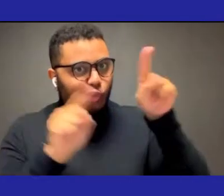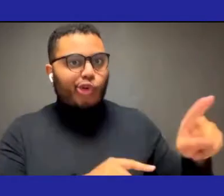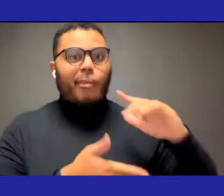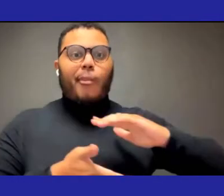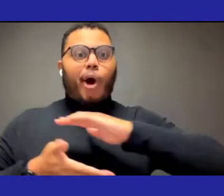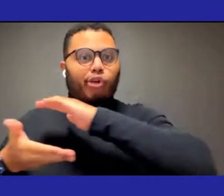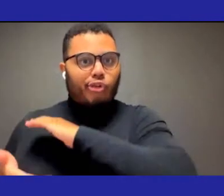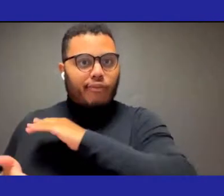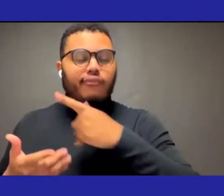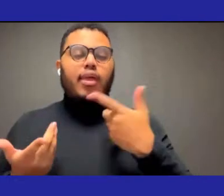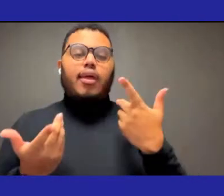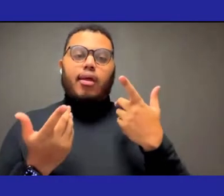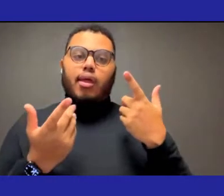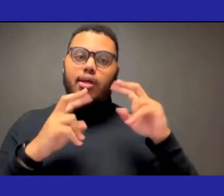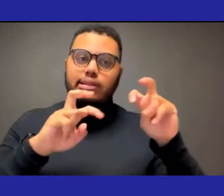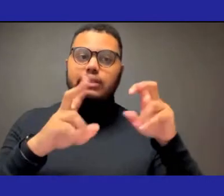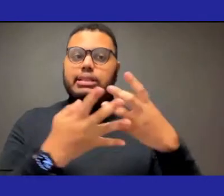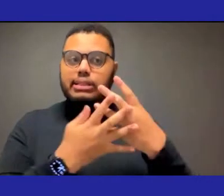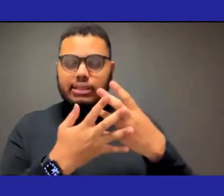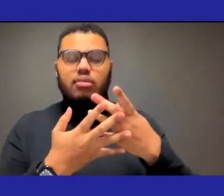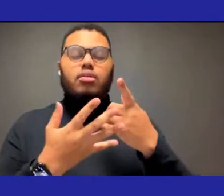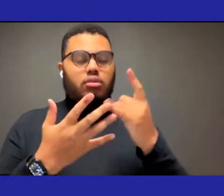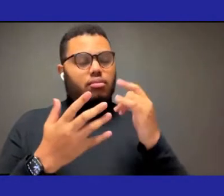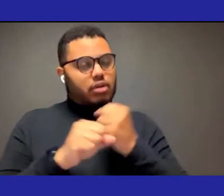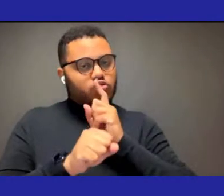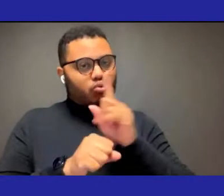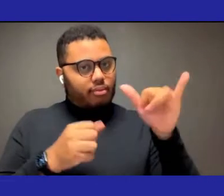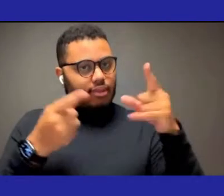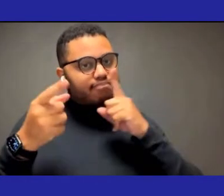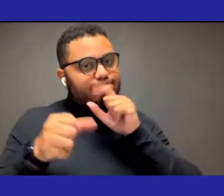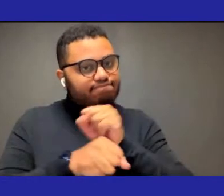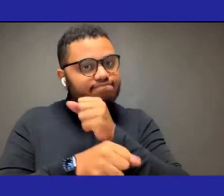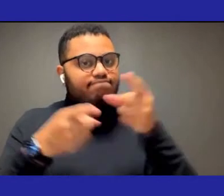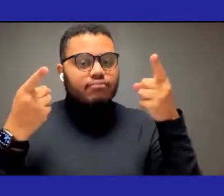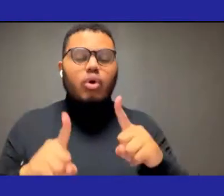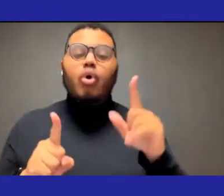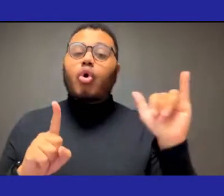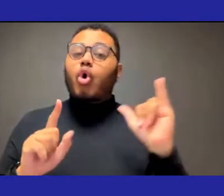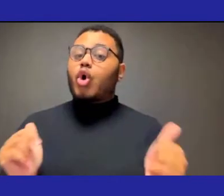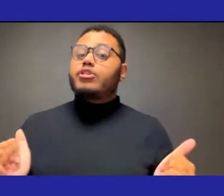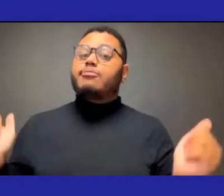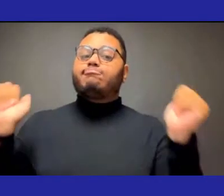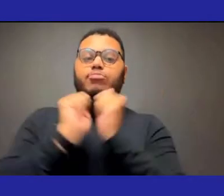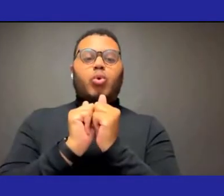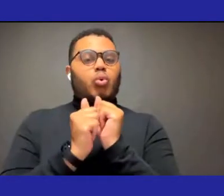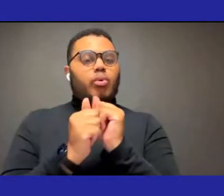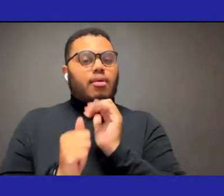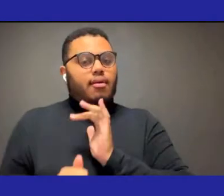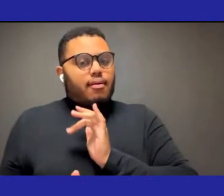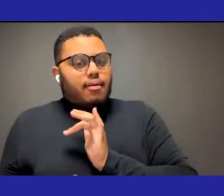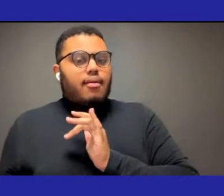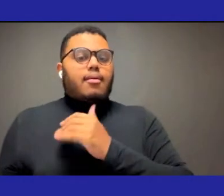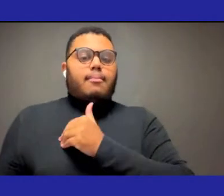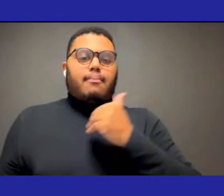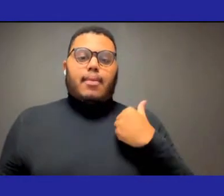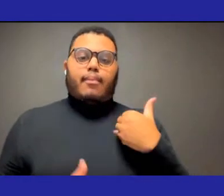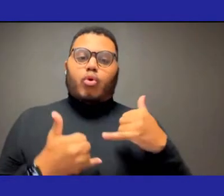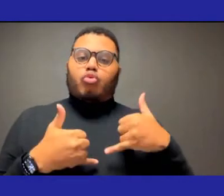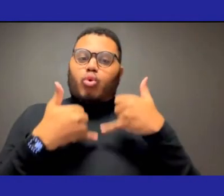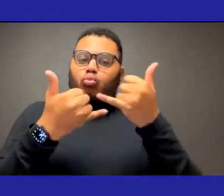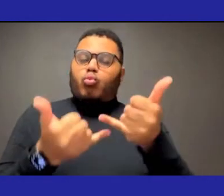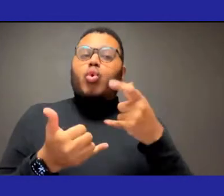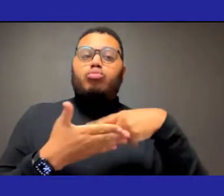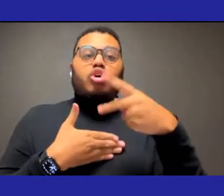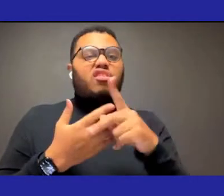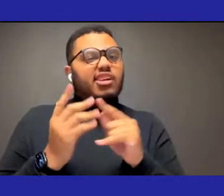place. It's also coupled with a robust member rewards program that is incentivizes members to